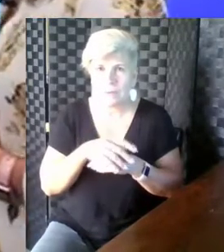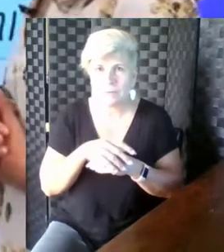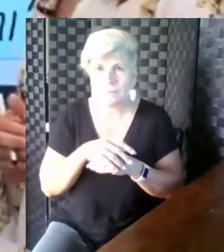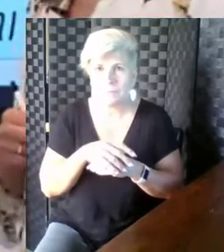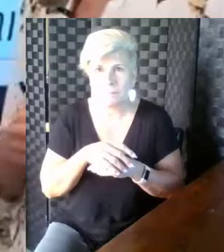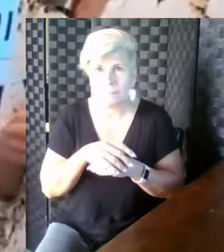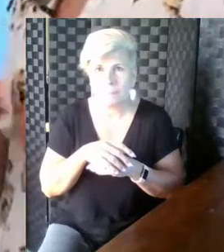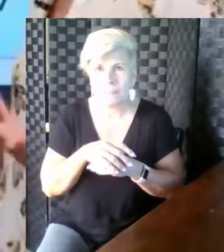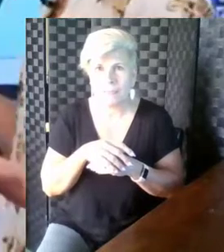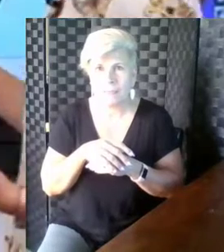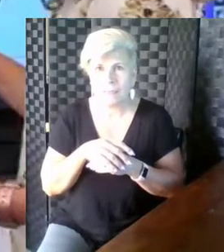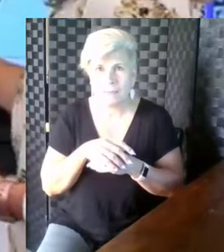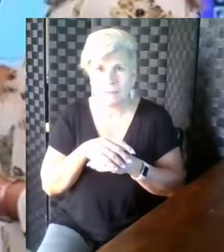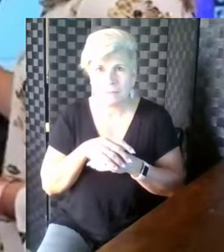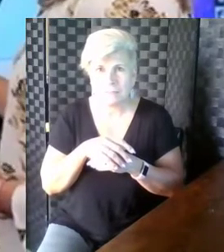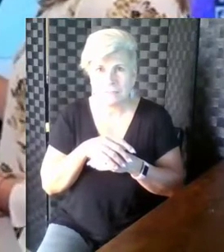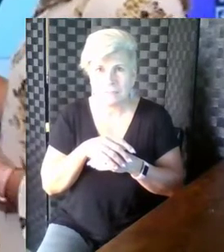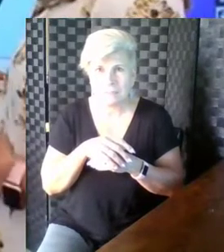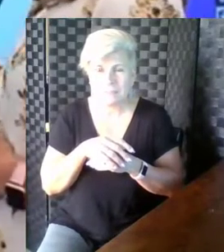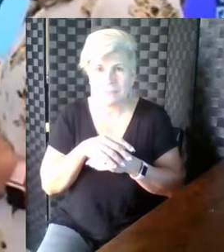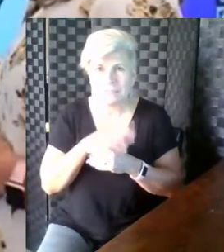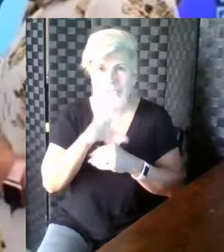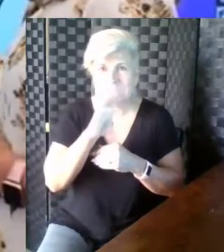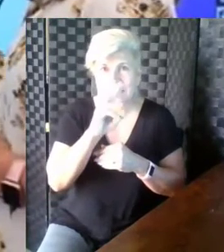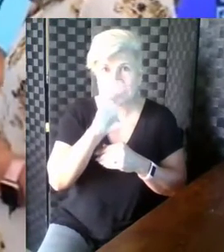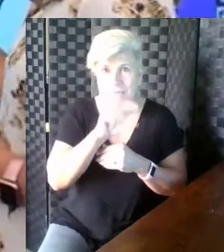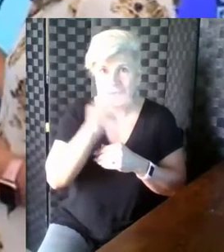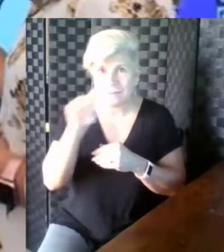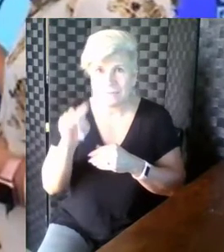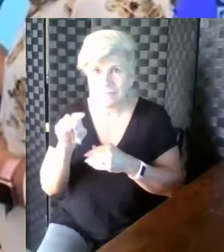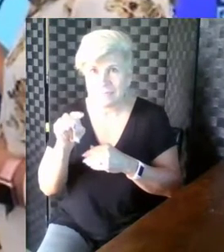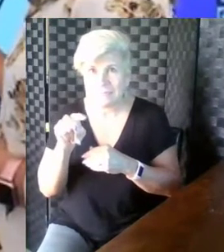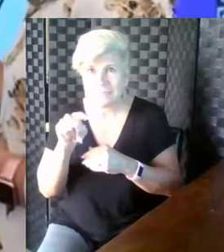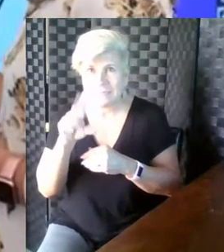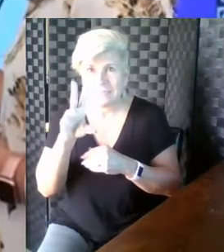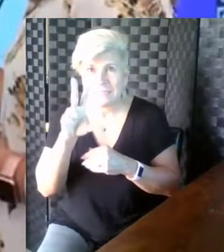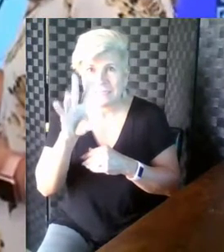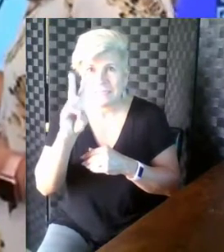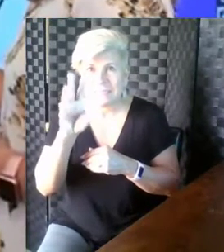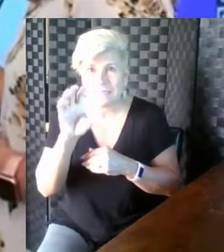300. Okay. To go from 600 to 670,